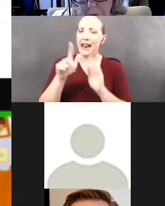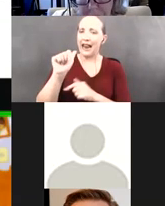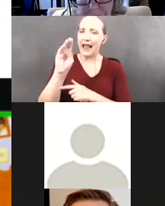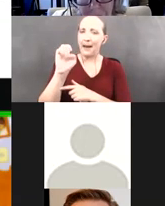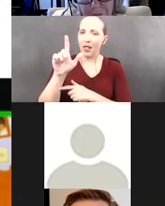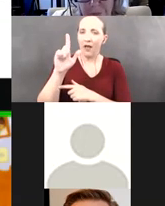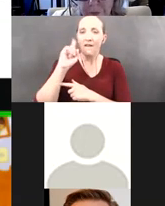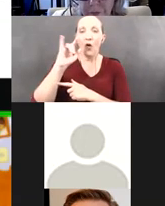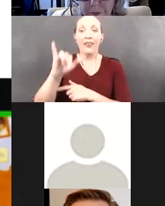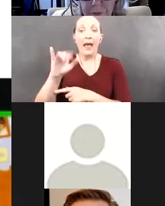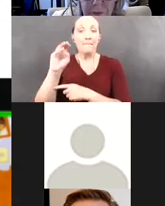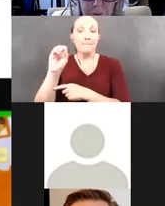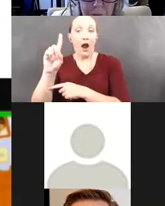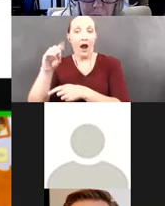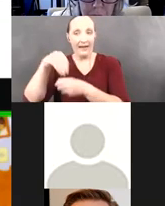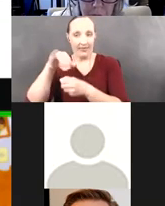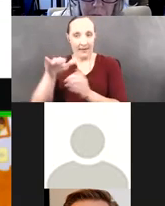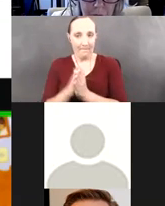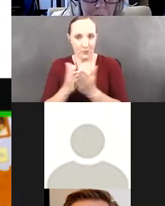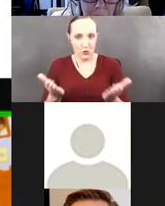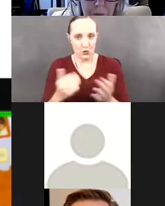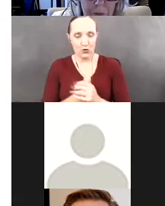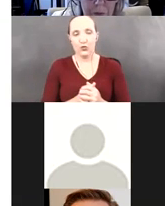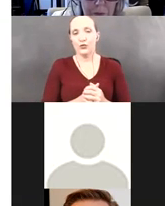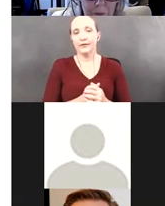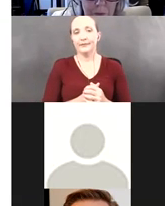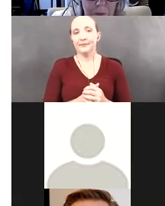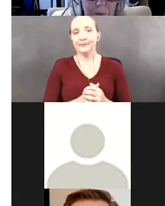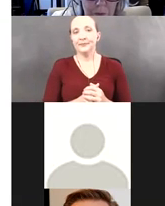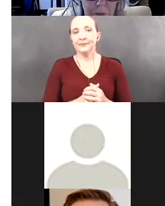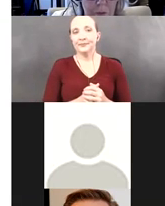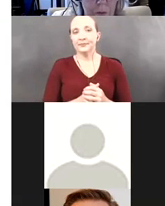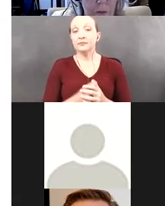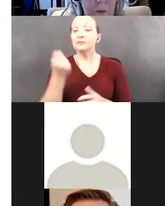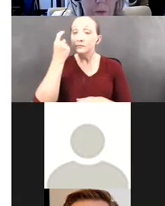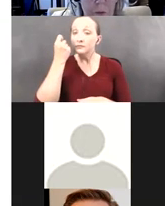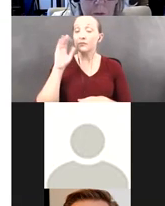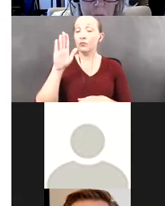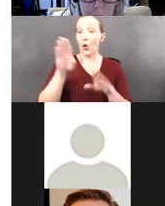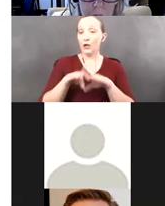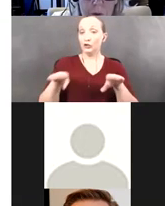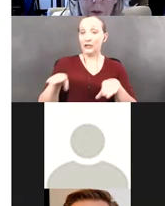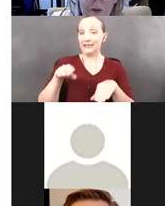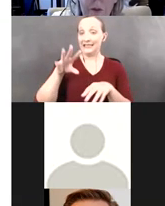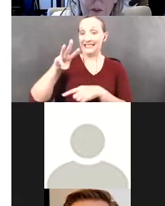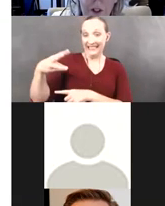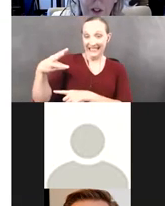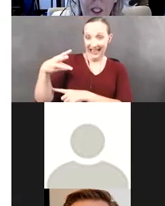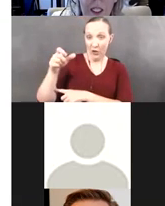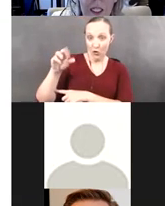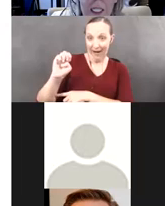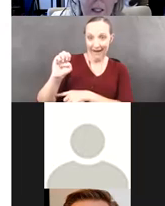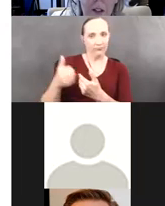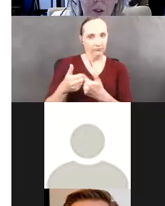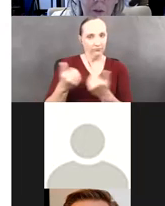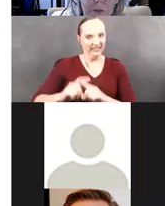included in con the el módulo que books. están incluidos en esos libros. If your child is a 6th grade Si student, su hijo he or está en she will sexto